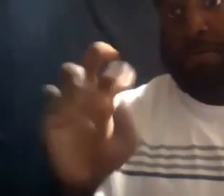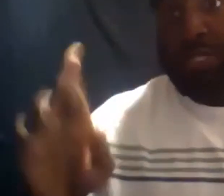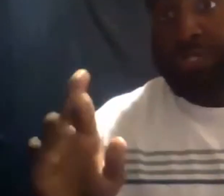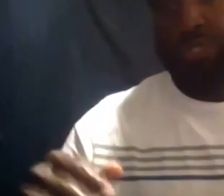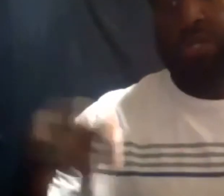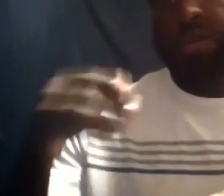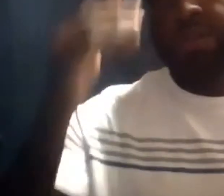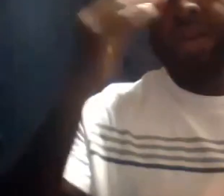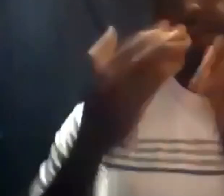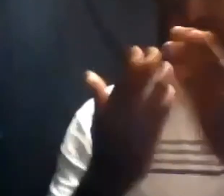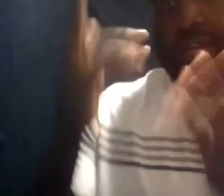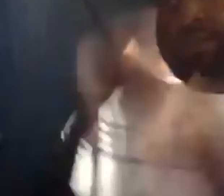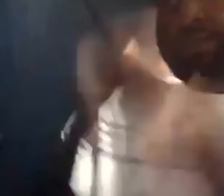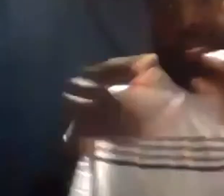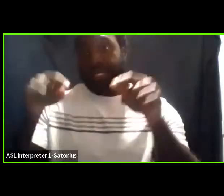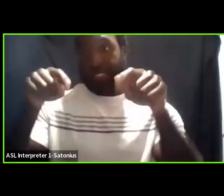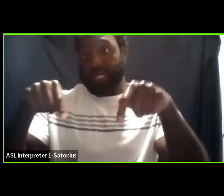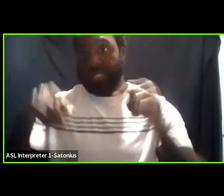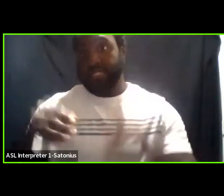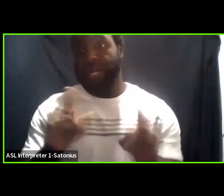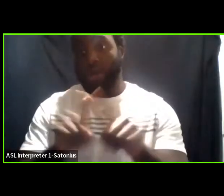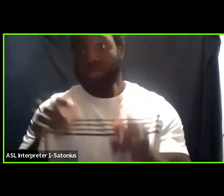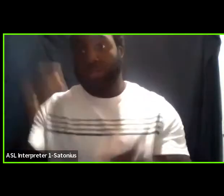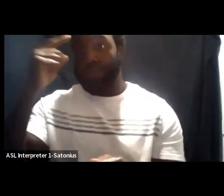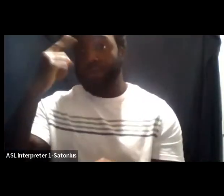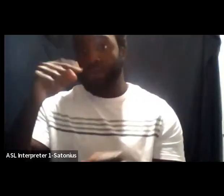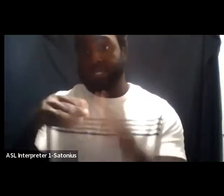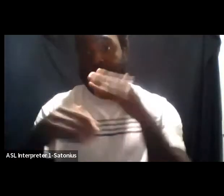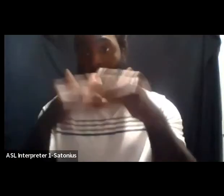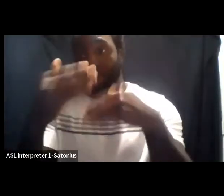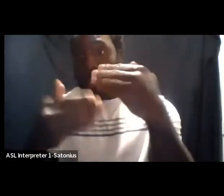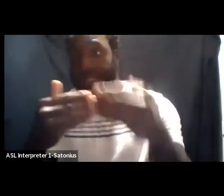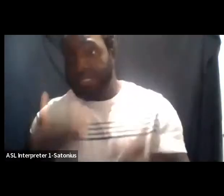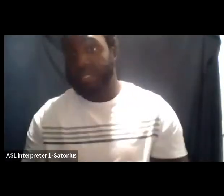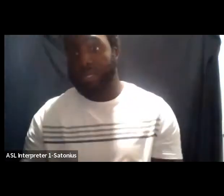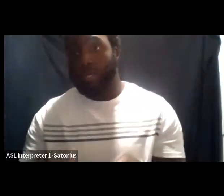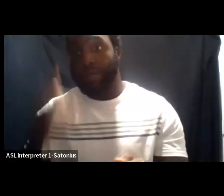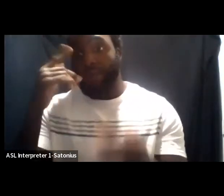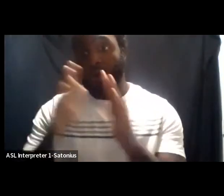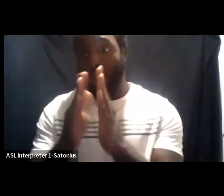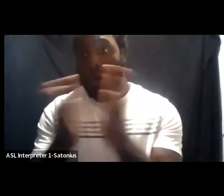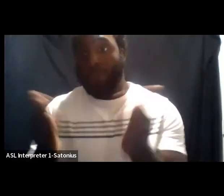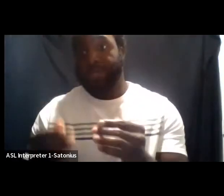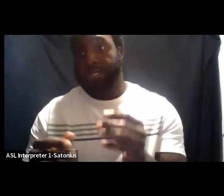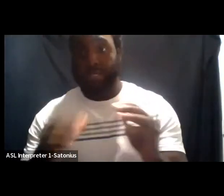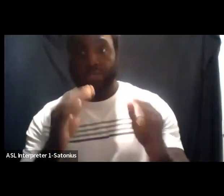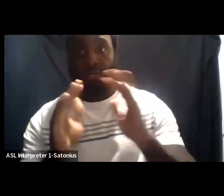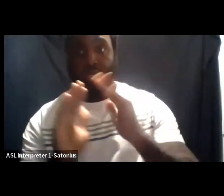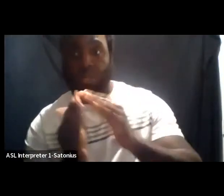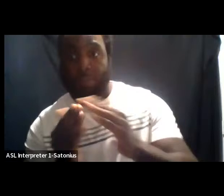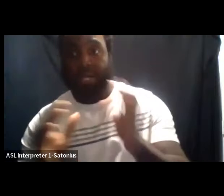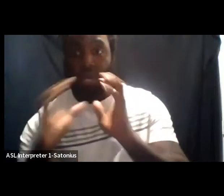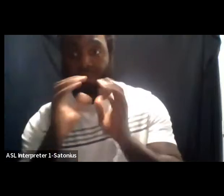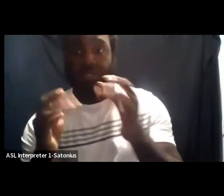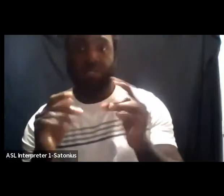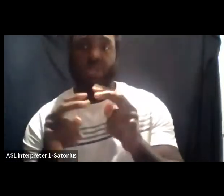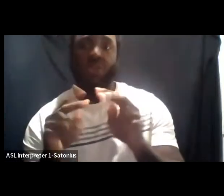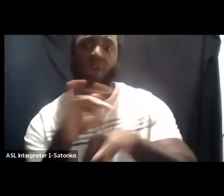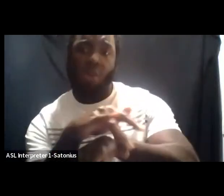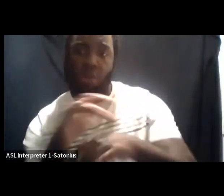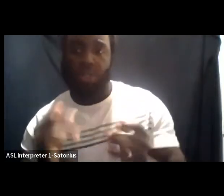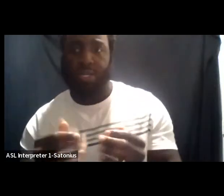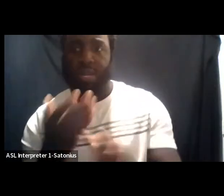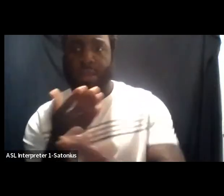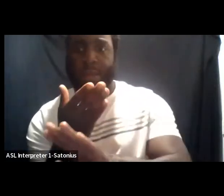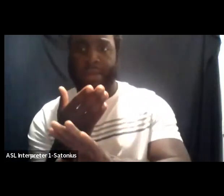this, for his vision on this, and also for this process of opening up to community conversation very early